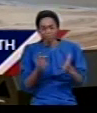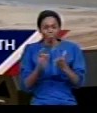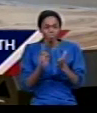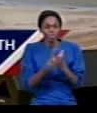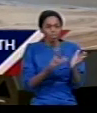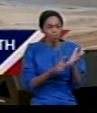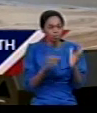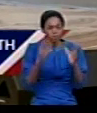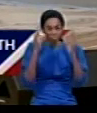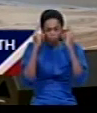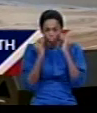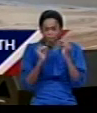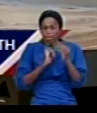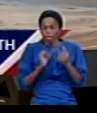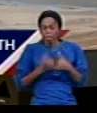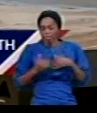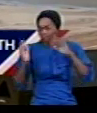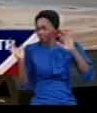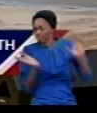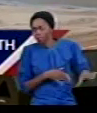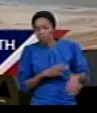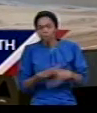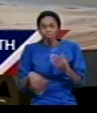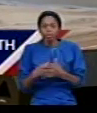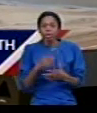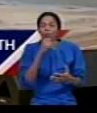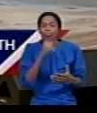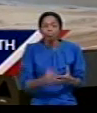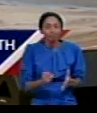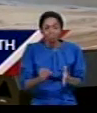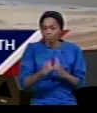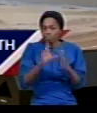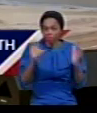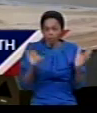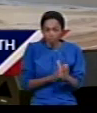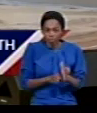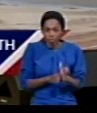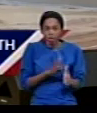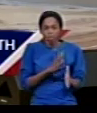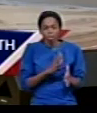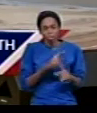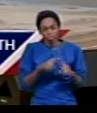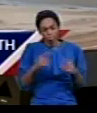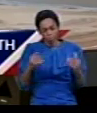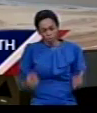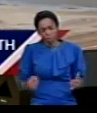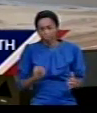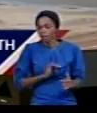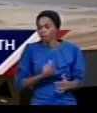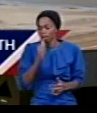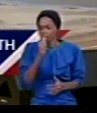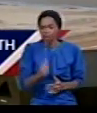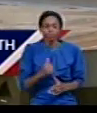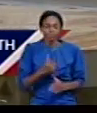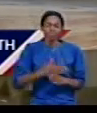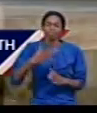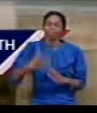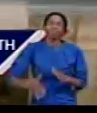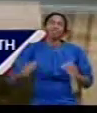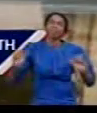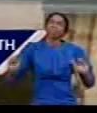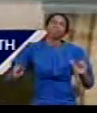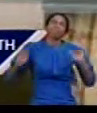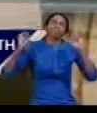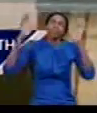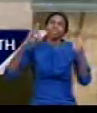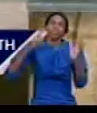abandoned all the old covenant injunctions, but now I'm totally with Christ,